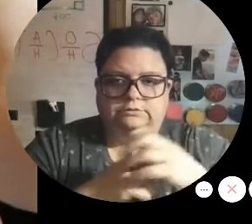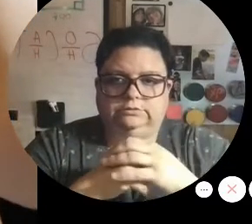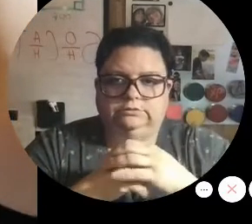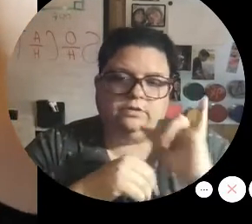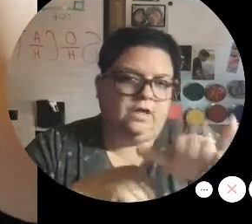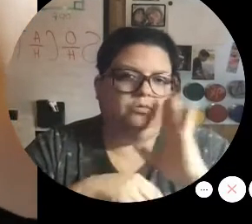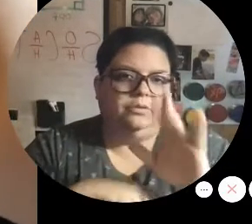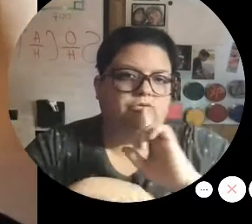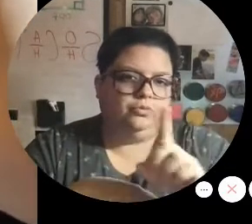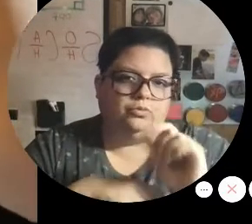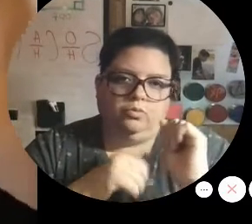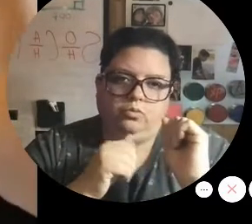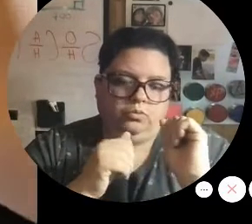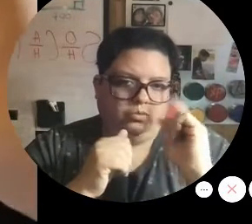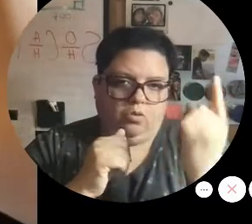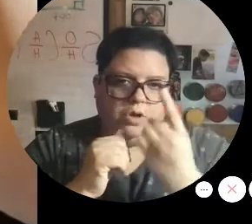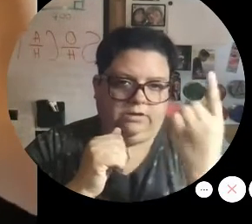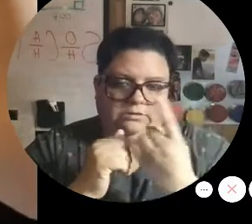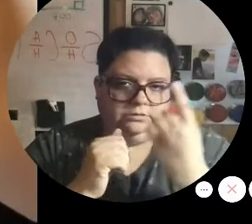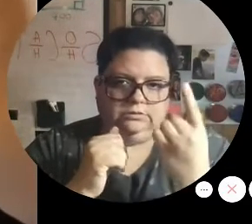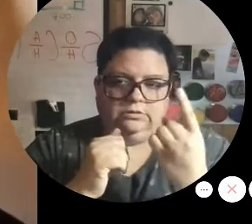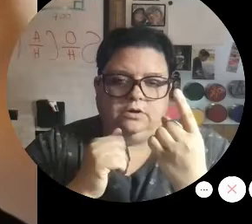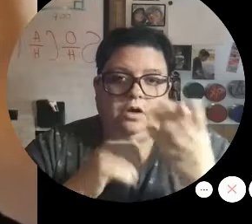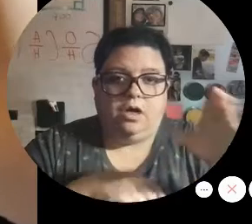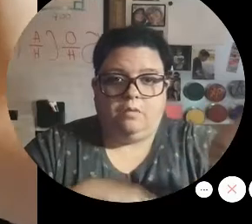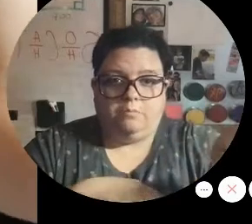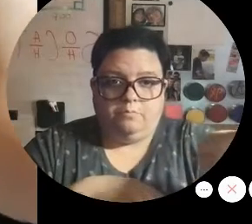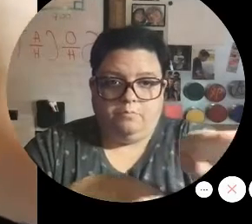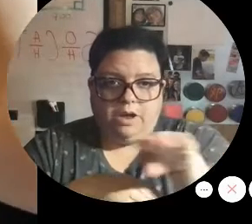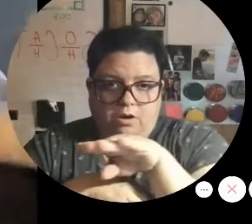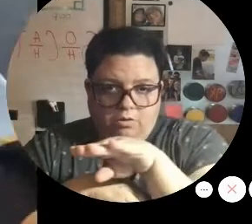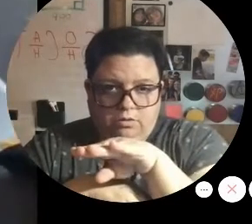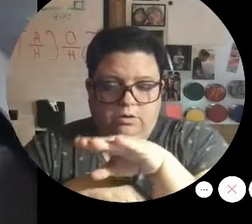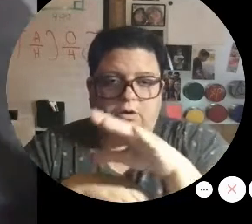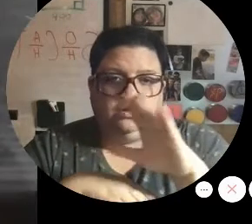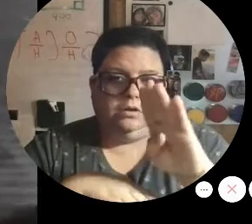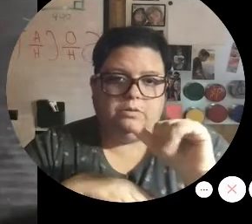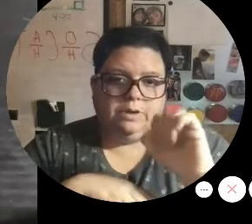be true all the time. Anytime you go parallel to the base,